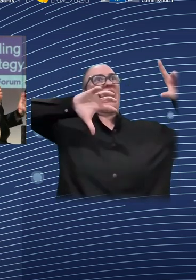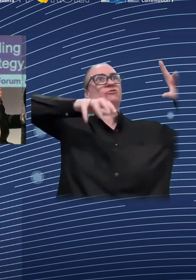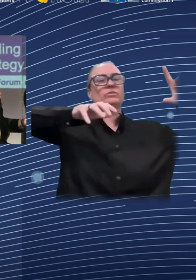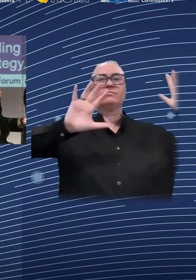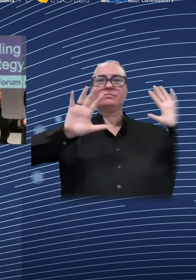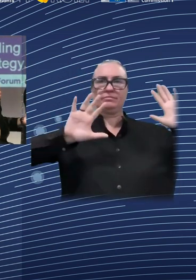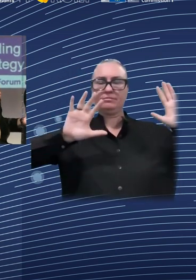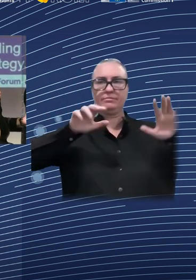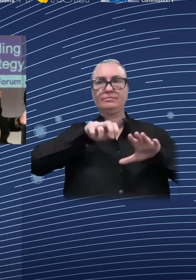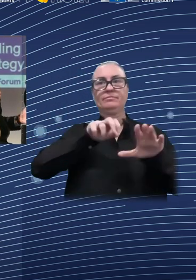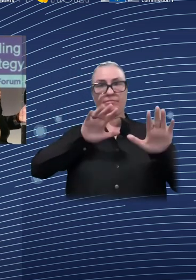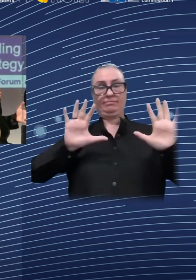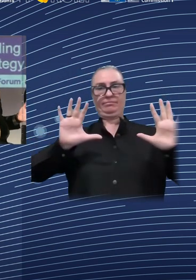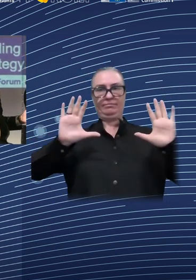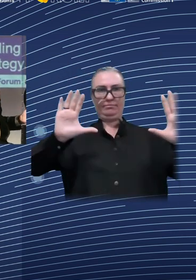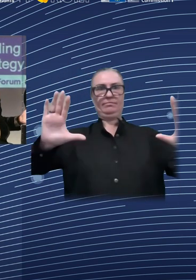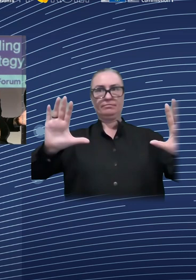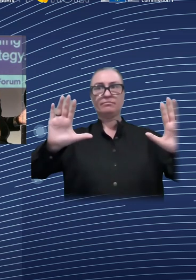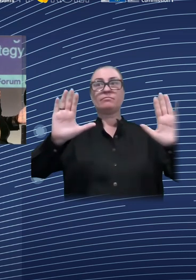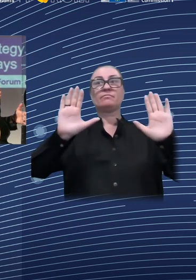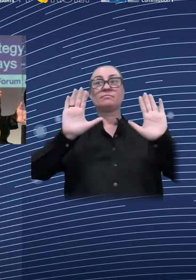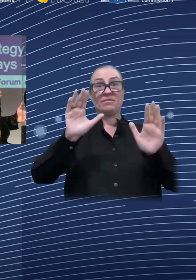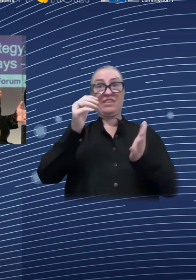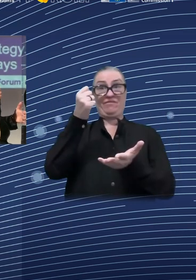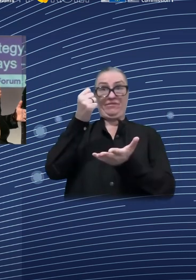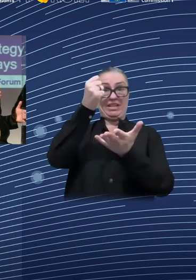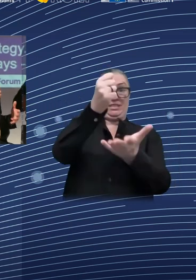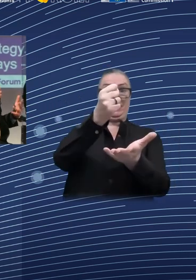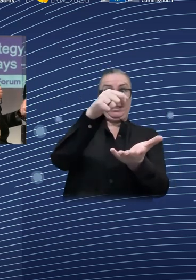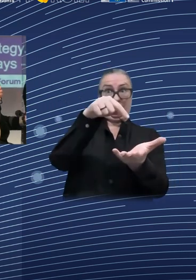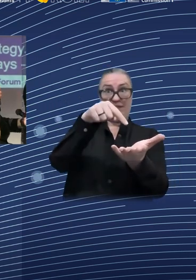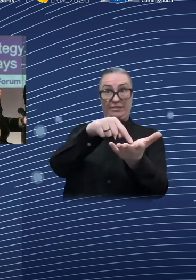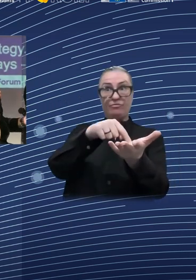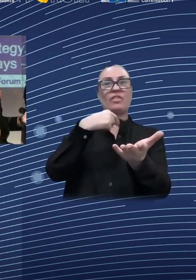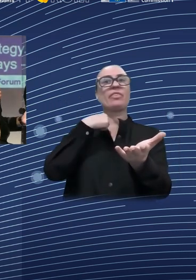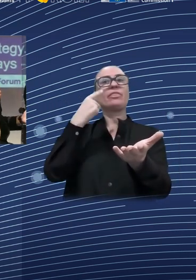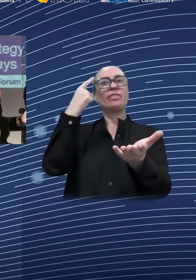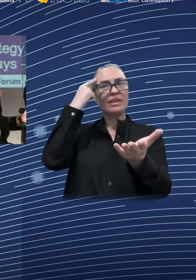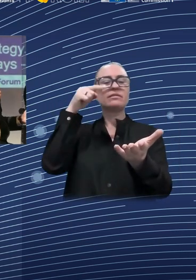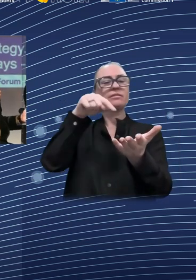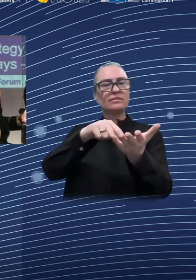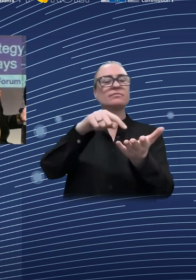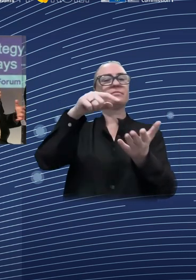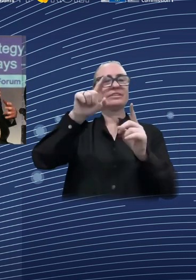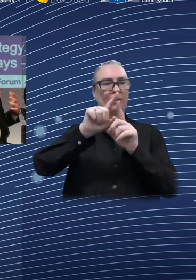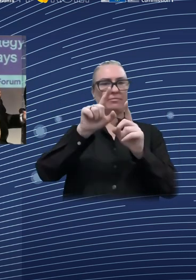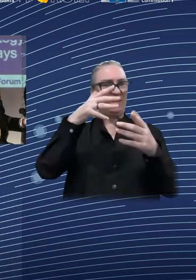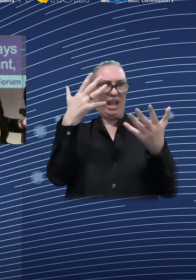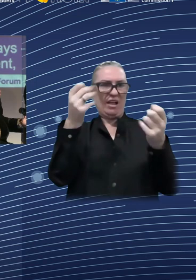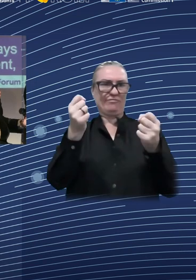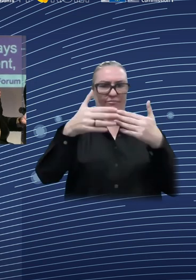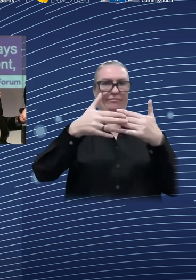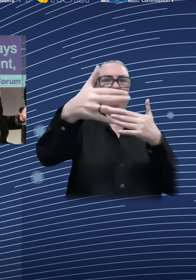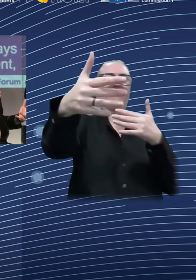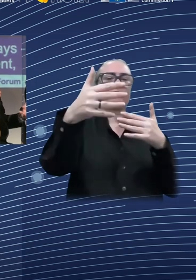You can always push yourself in different directions. For me, it comes down to building networks. So, to the extent that we're all here today in a room learning from each other, and that's been